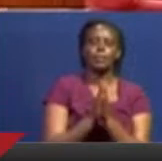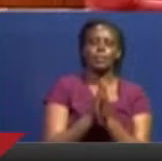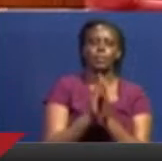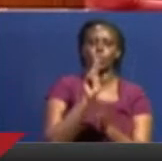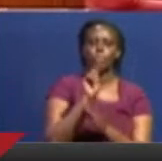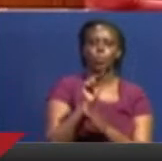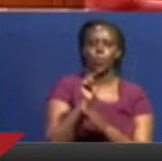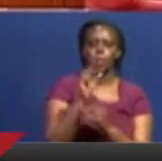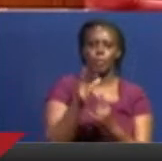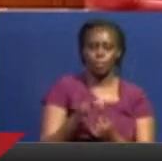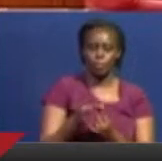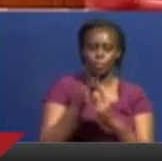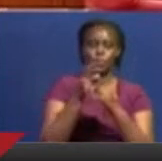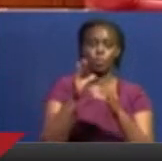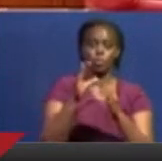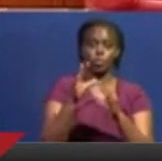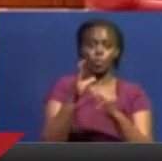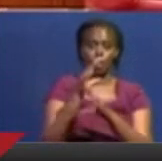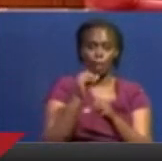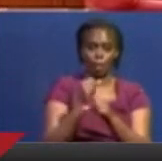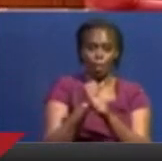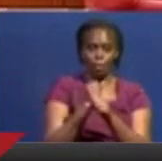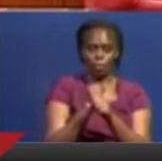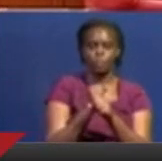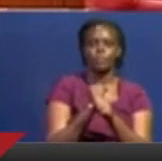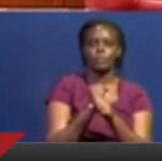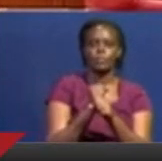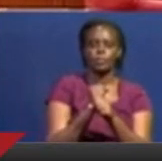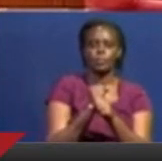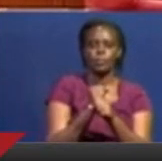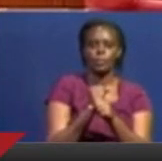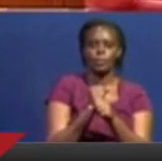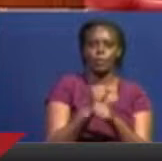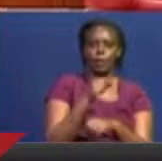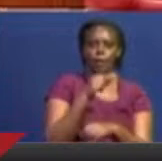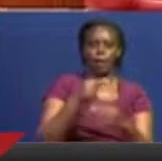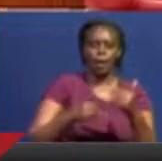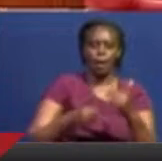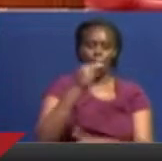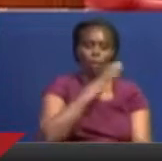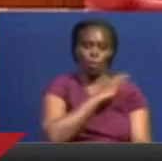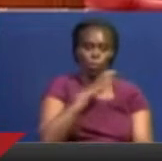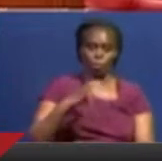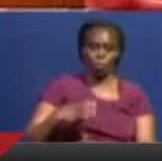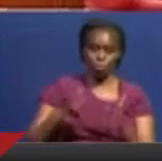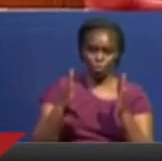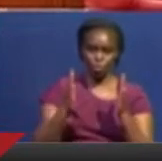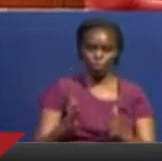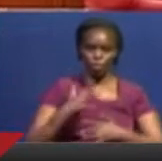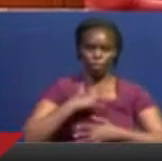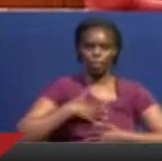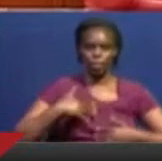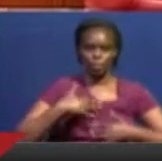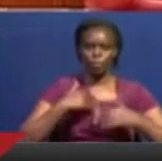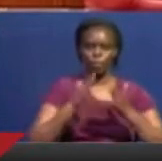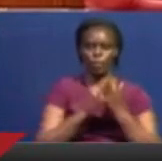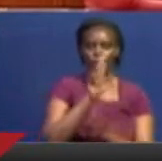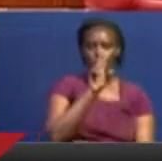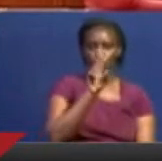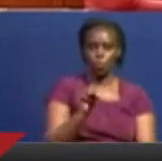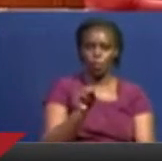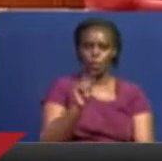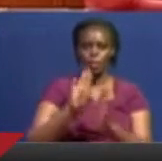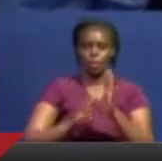UN specialized agencies such as the United Nations High Commissioner for Refugees and United